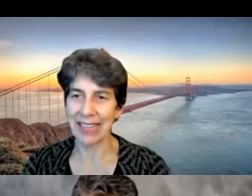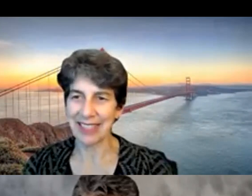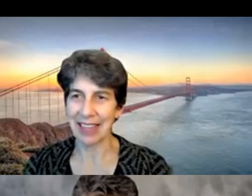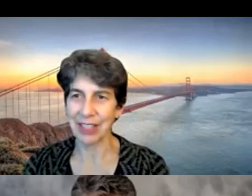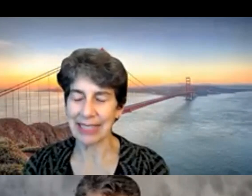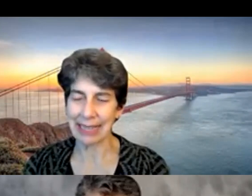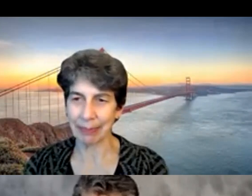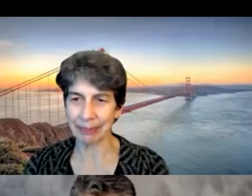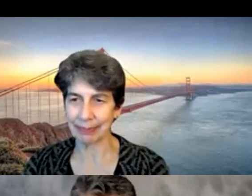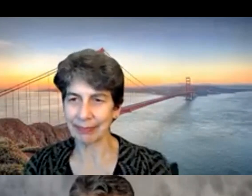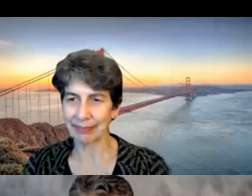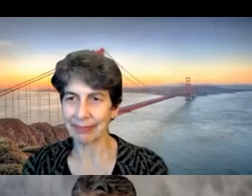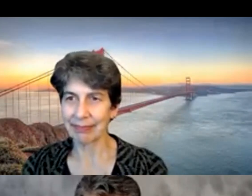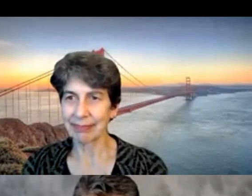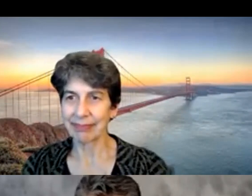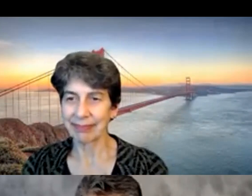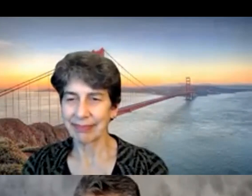open committee discussion time.